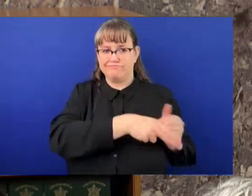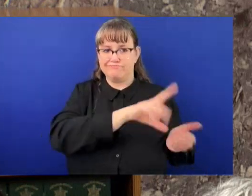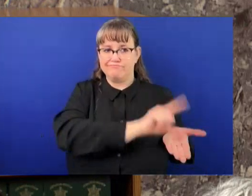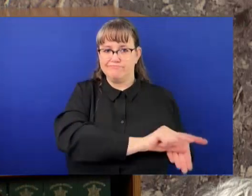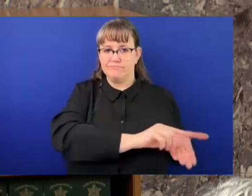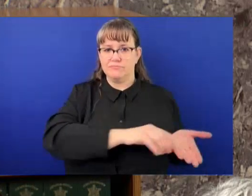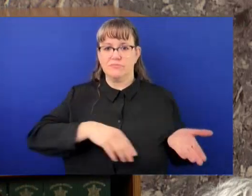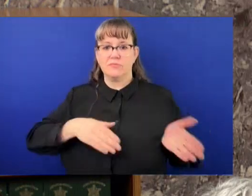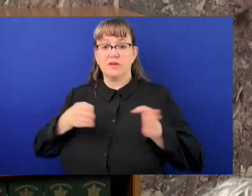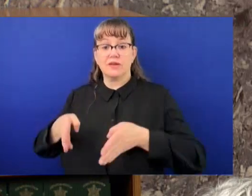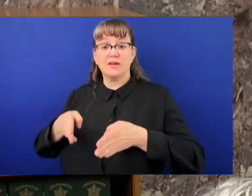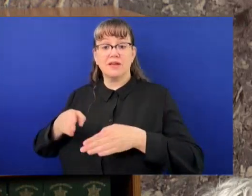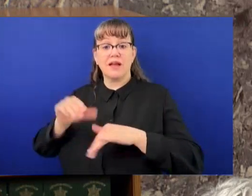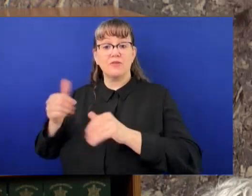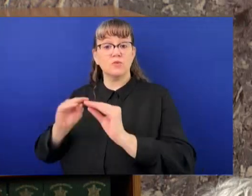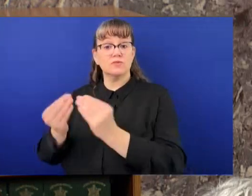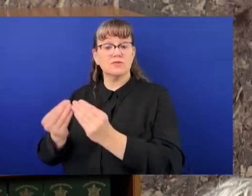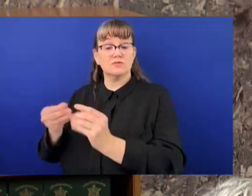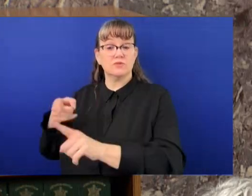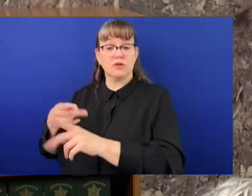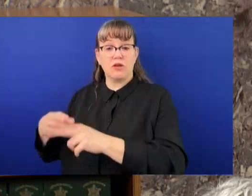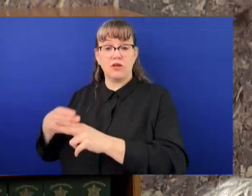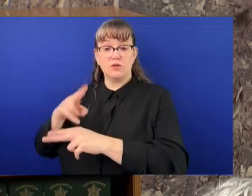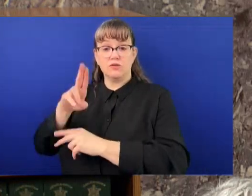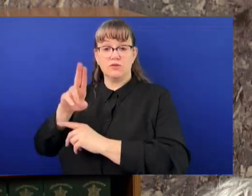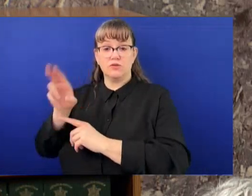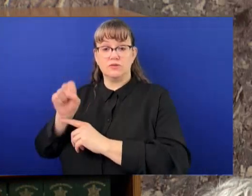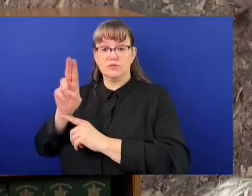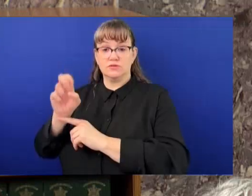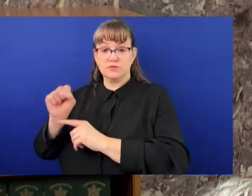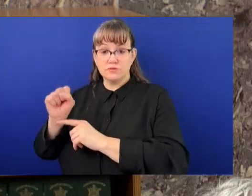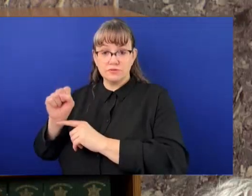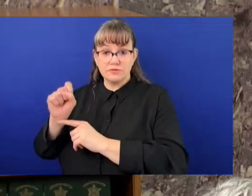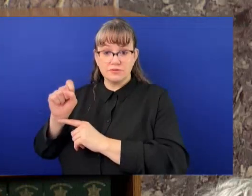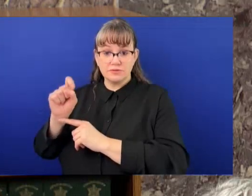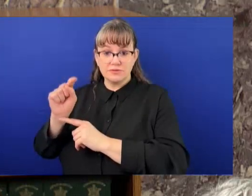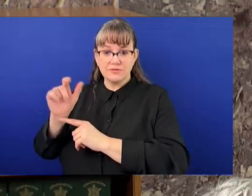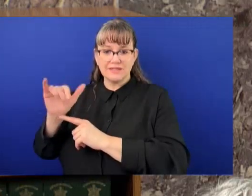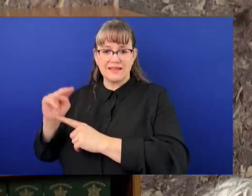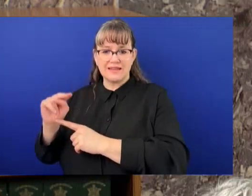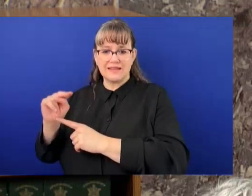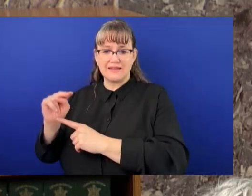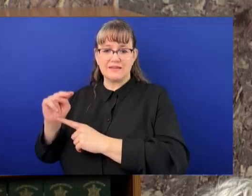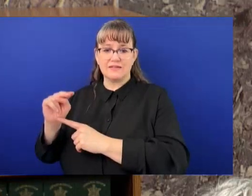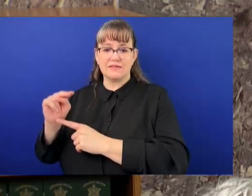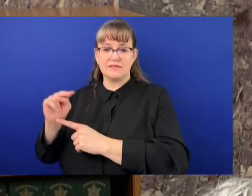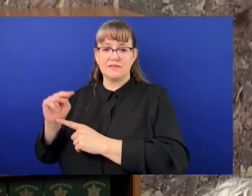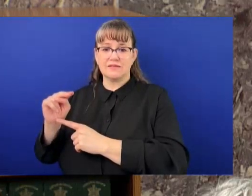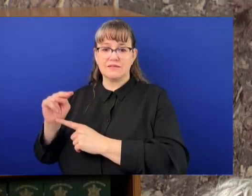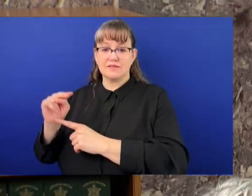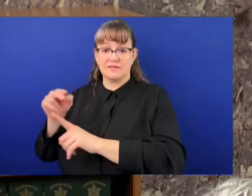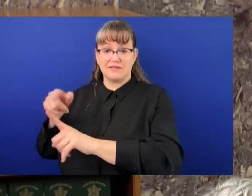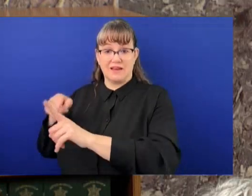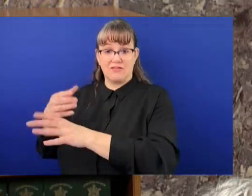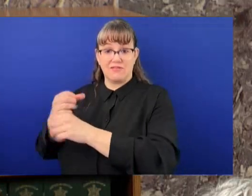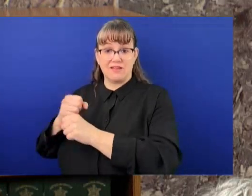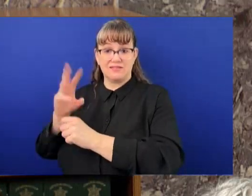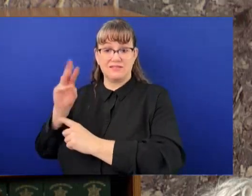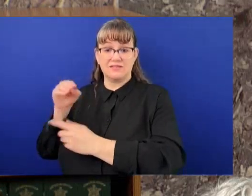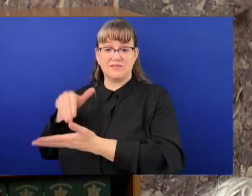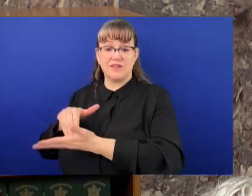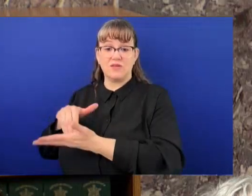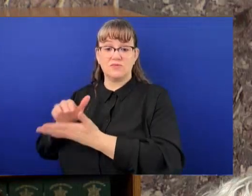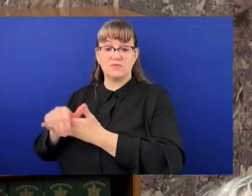User Society Teaching Advocacy Instead of Neglect. They received $60,000 as well to fund their goal of